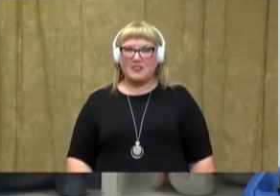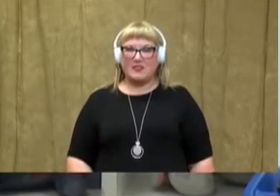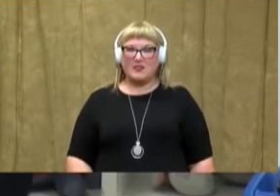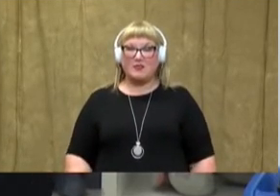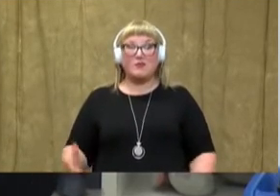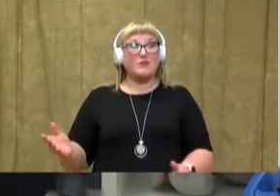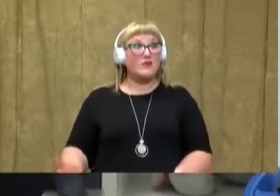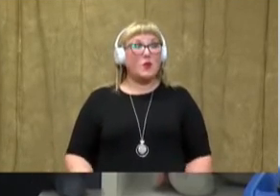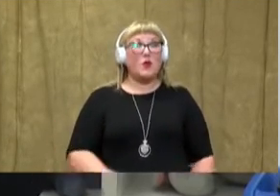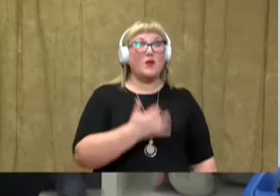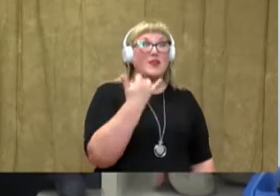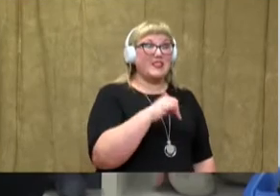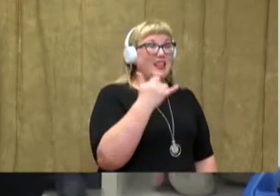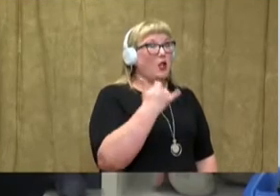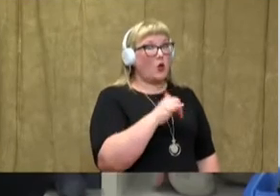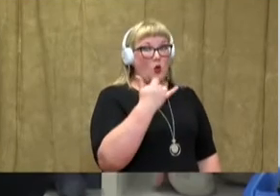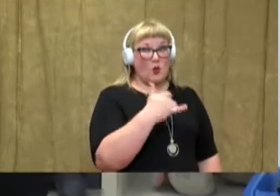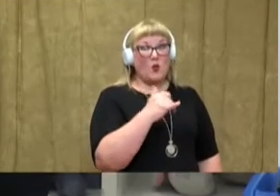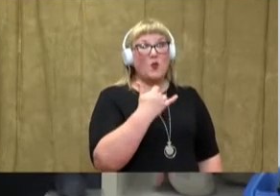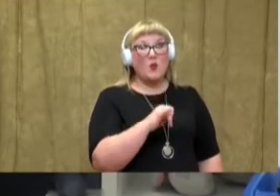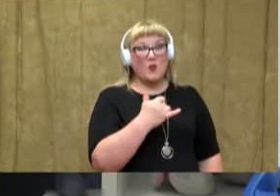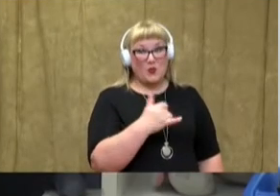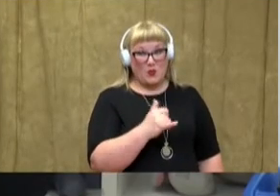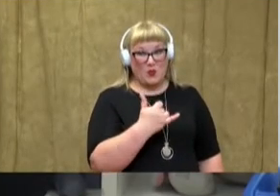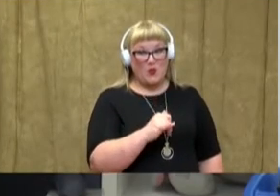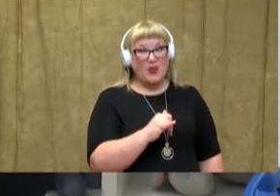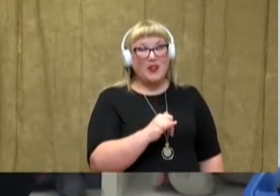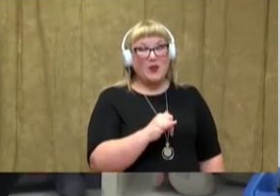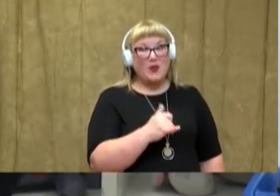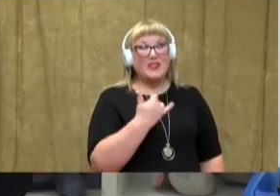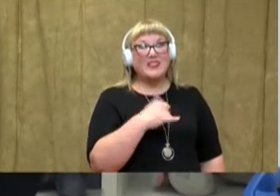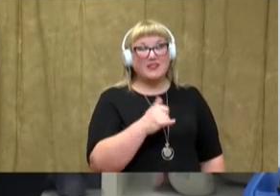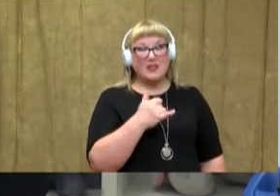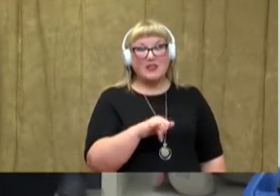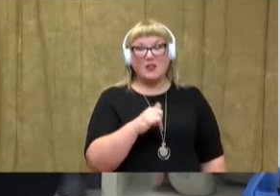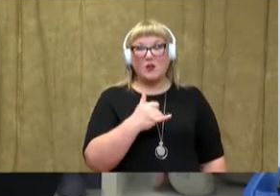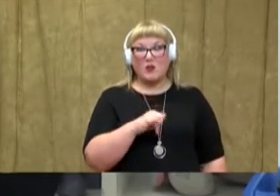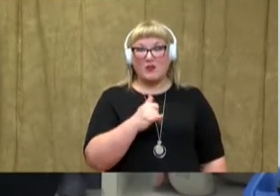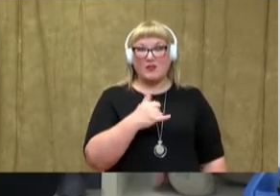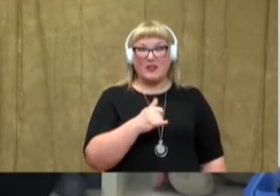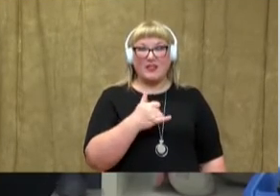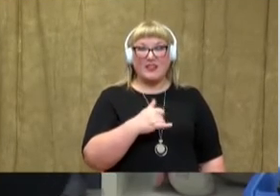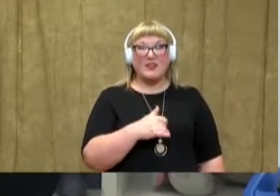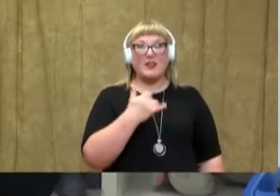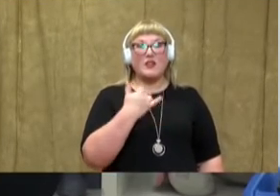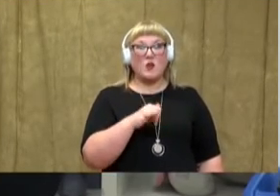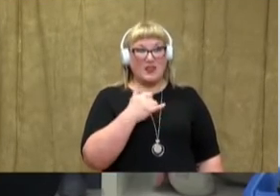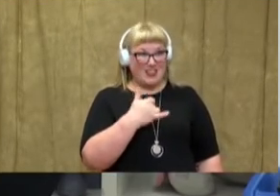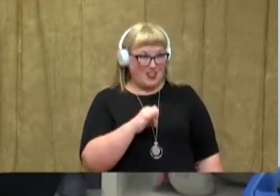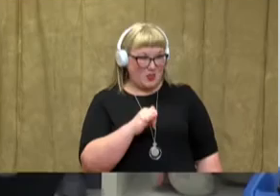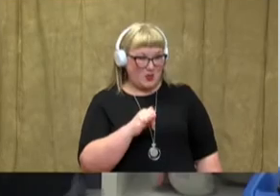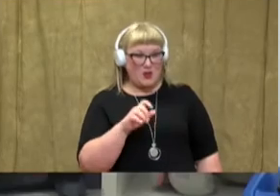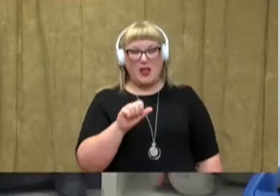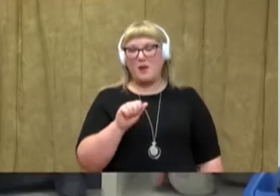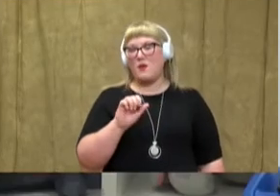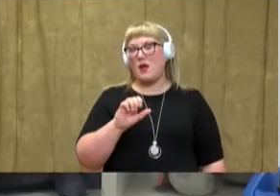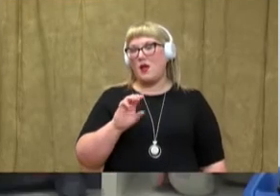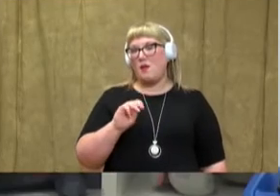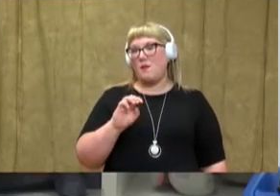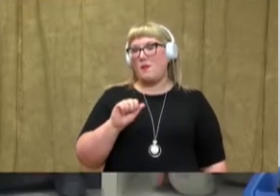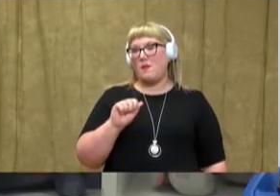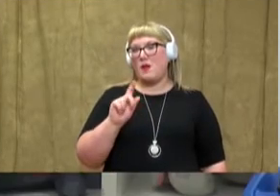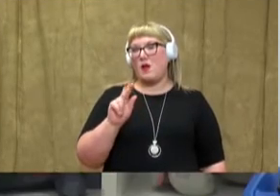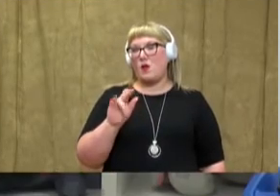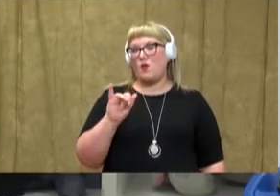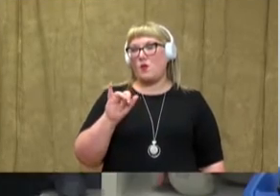Oh, amarillo. Amarillo is yellow. Yellow is amarillo. Can you say amarillo? Amarillo. Amarillo. Can you